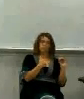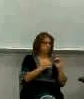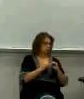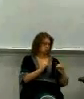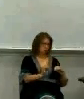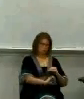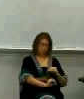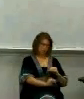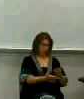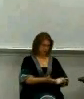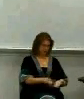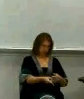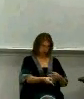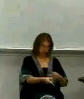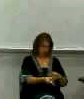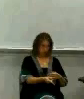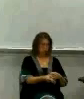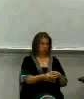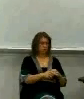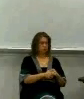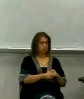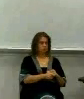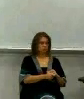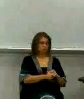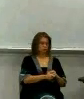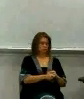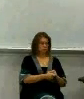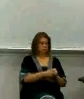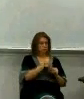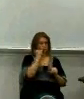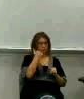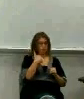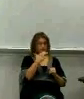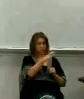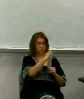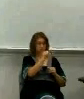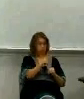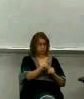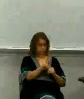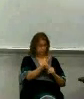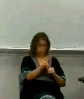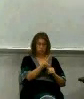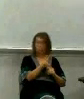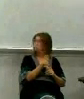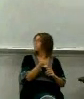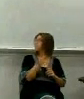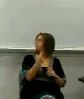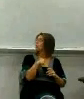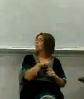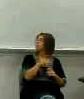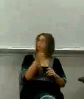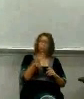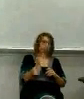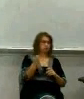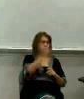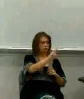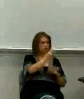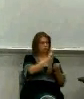lack of oxygen here. So if we take carbon dioxide and we transform